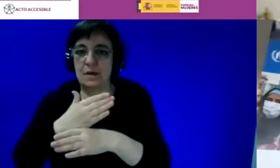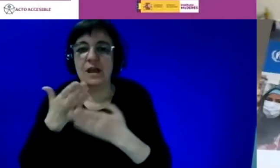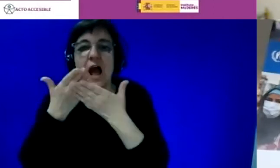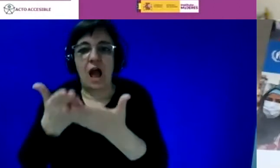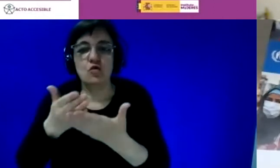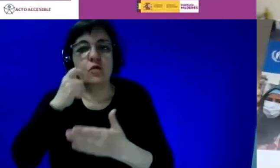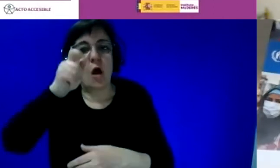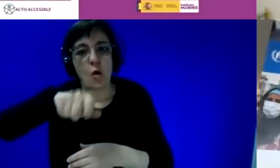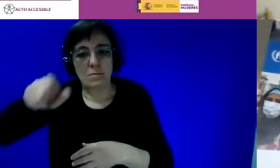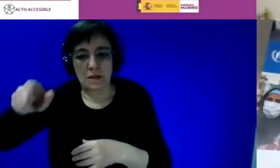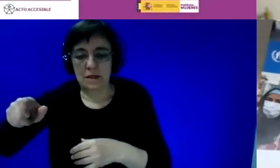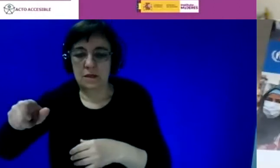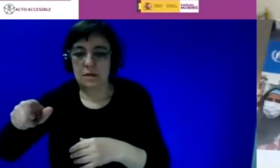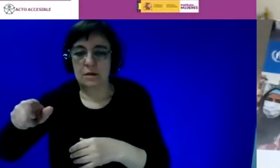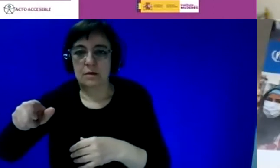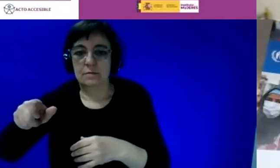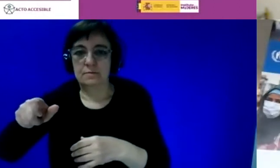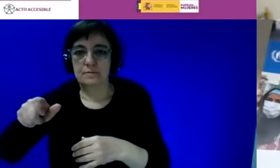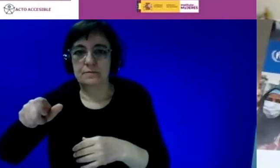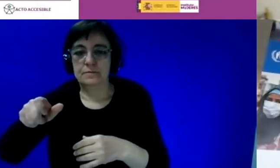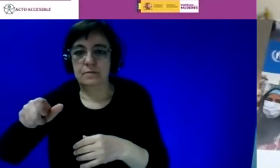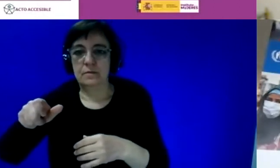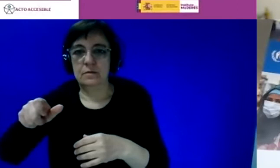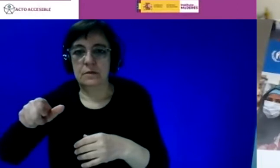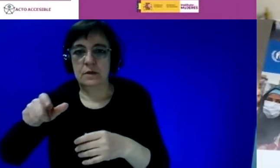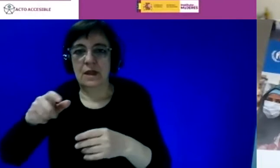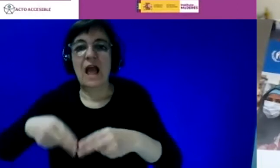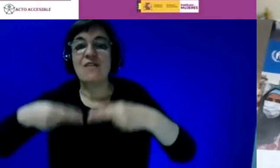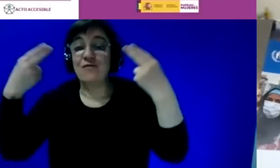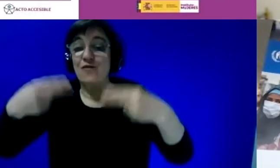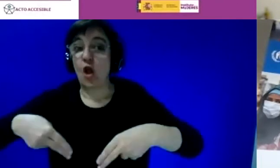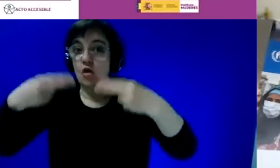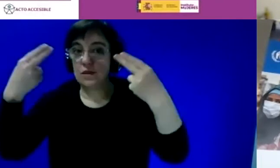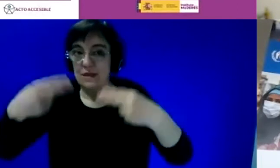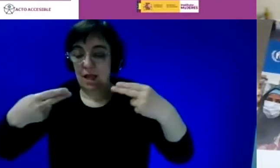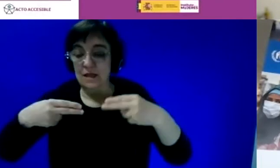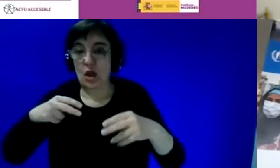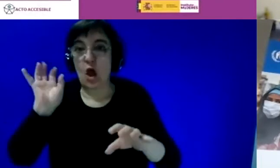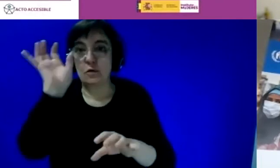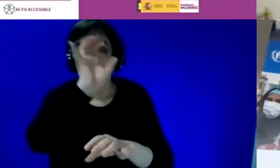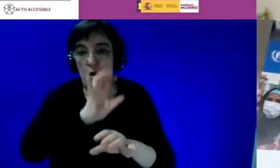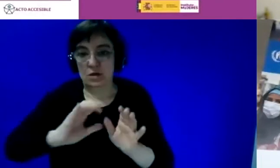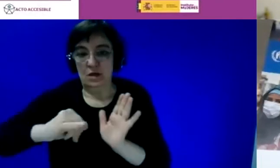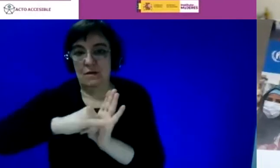also disabled people's organizations and humanitarian organizations on the borders